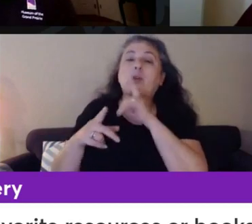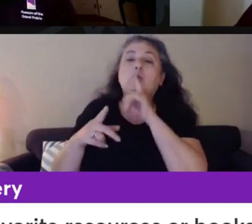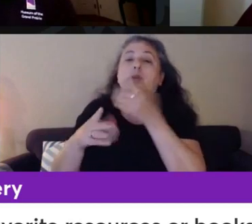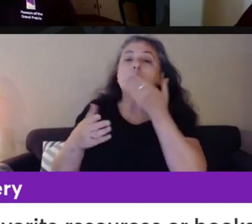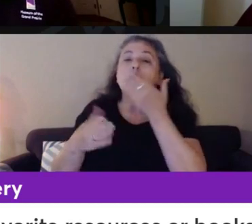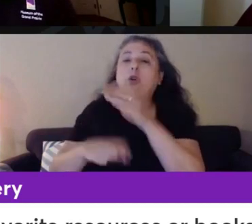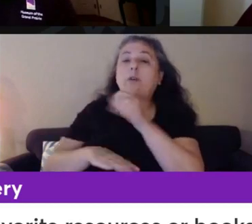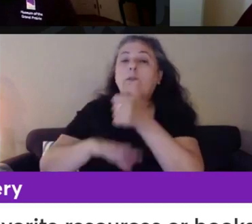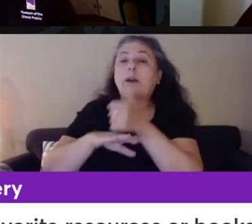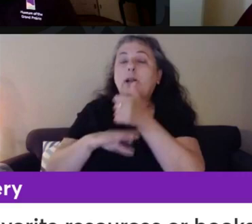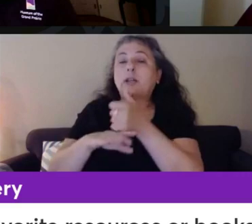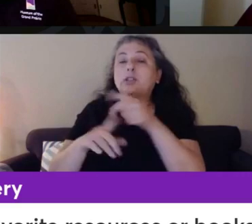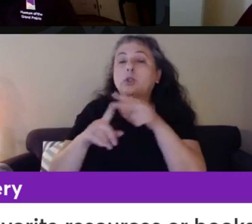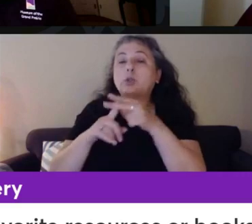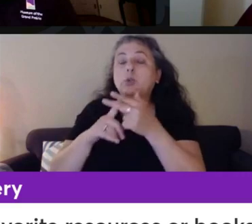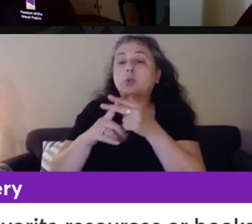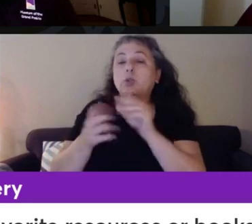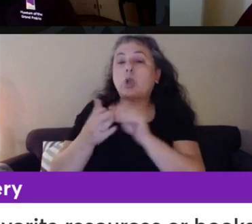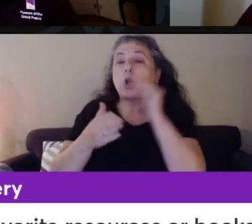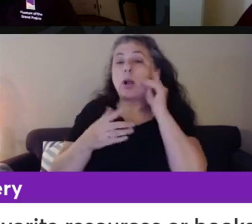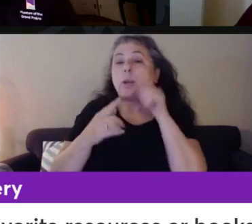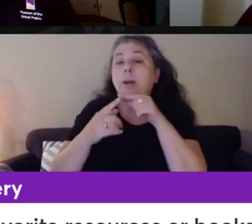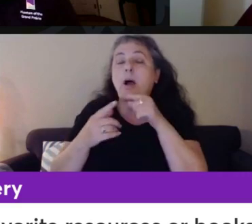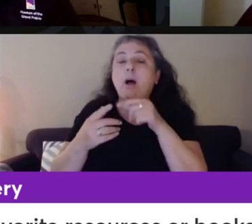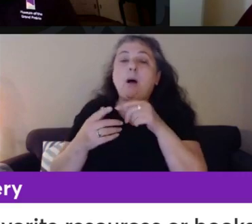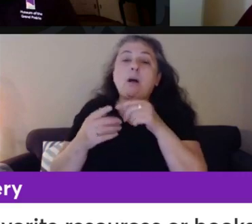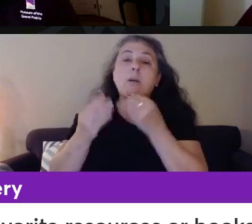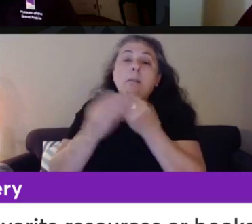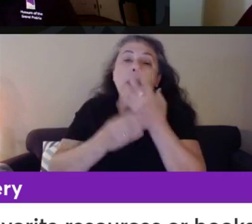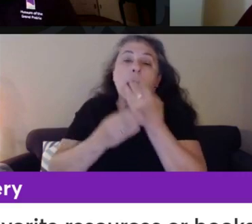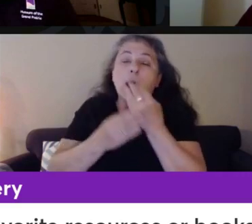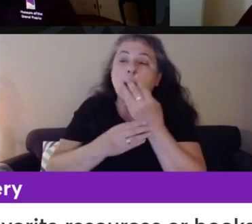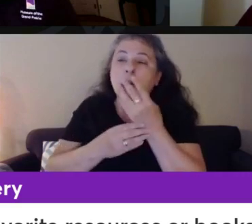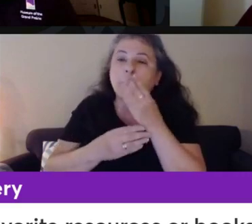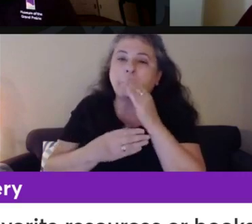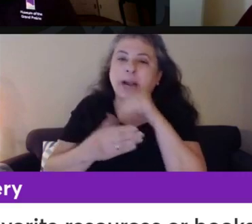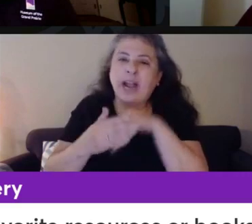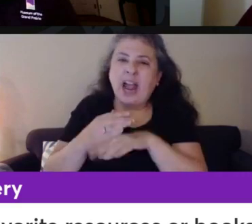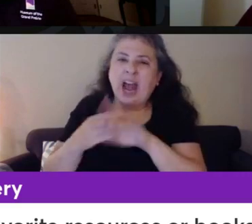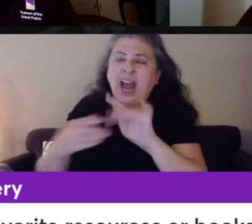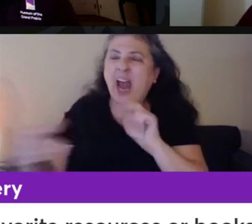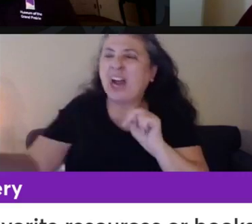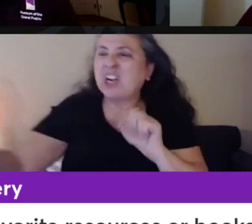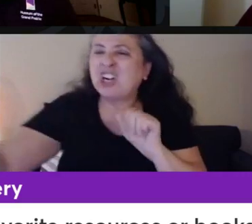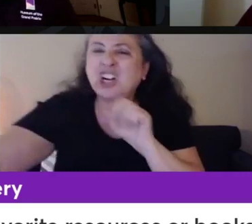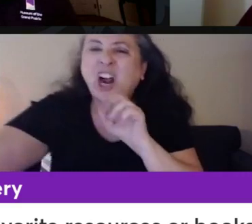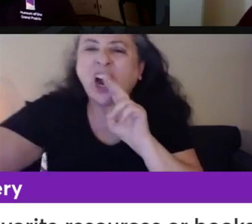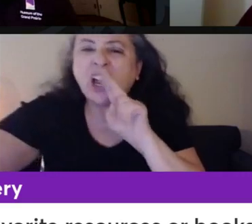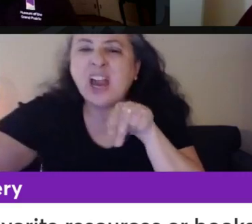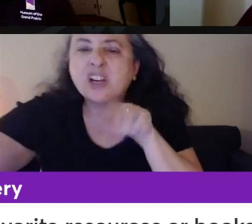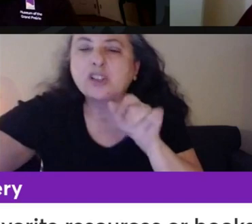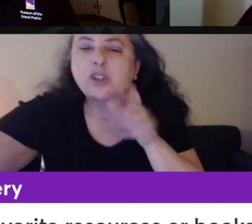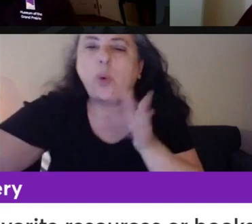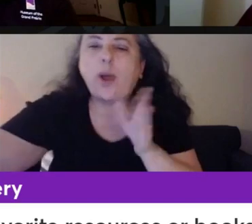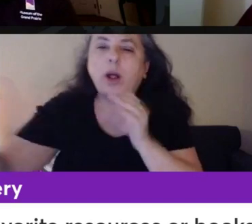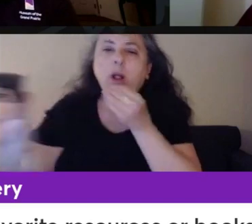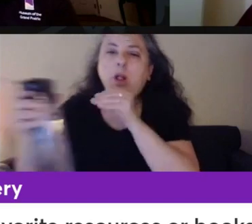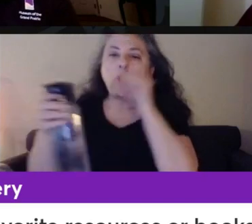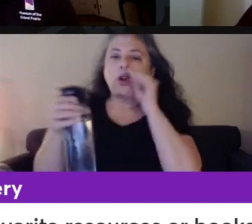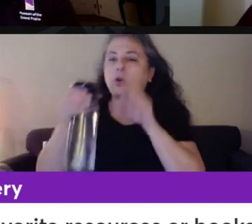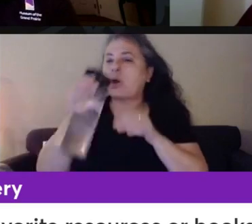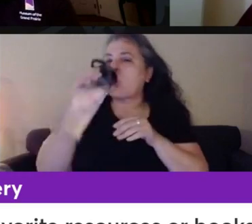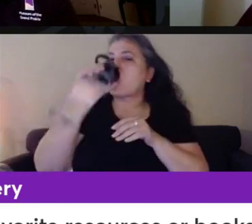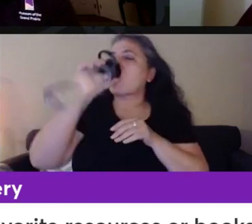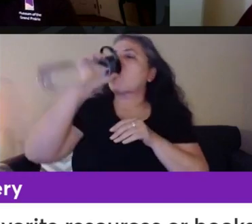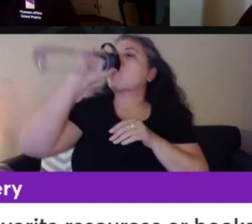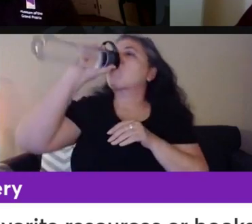tools to start learning about plants. But just being in nature, that's the way you should learn. It's just going somewhere and